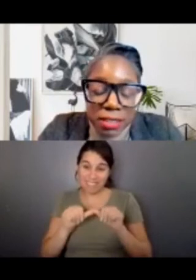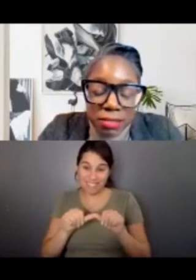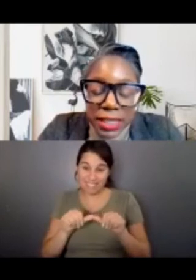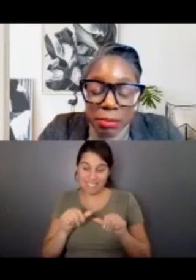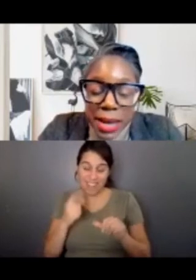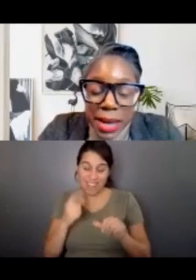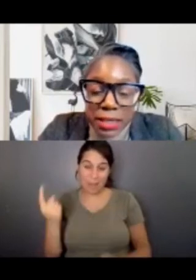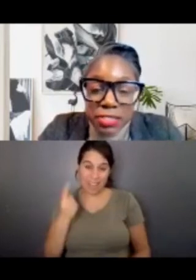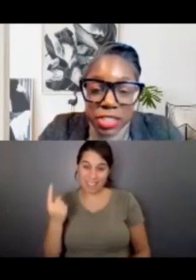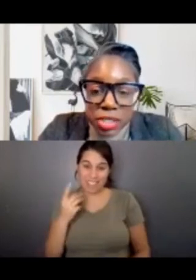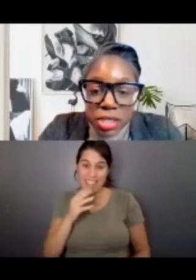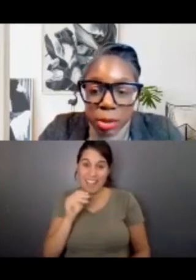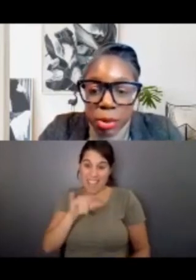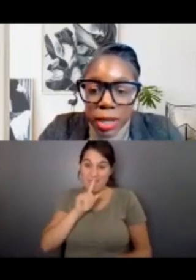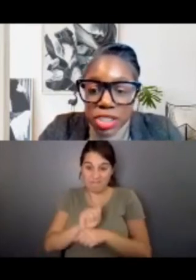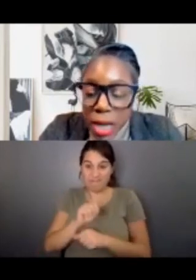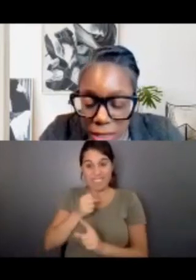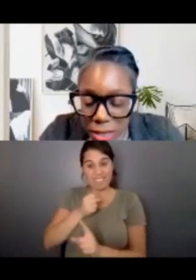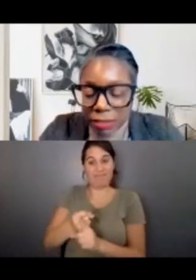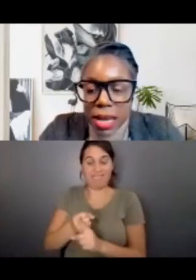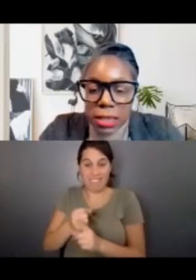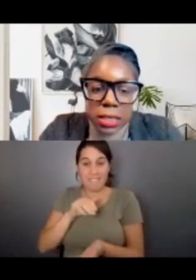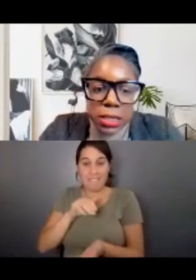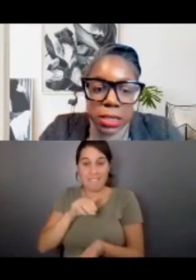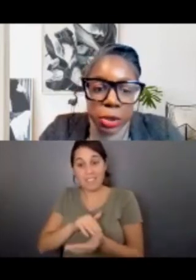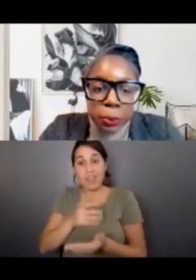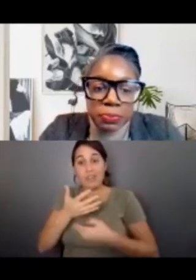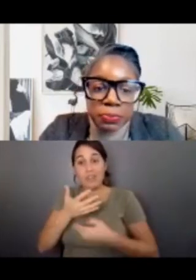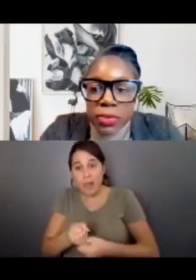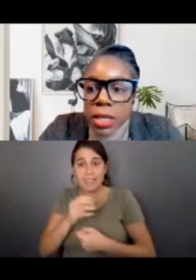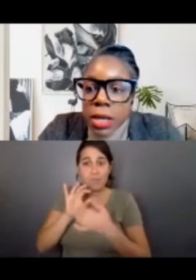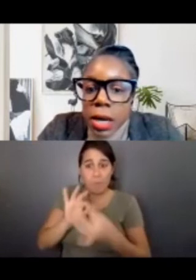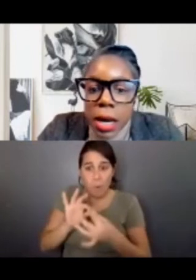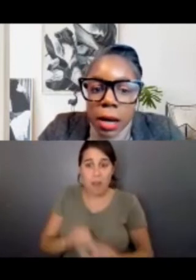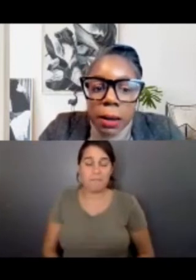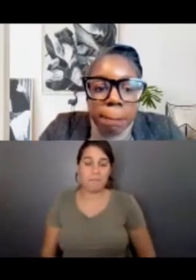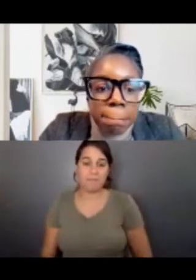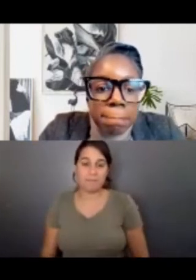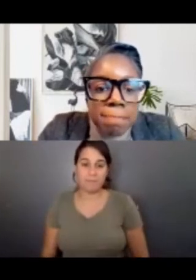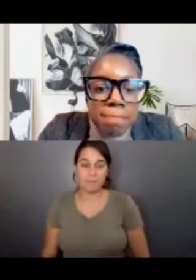they can really impact efficiency, rapport, and trust if not attended to.